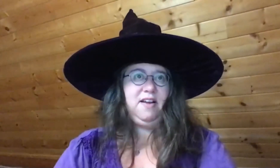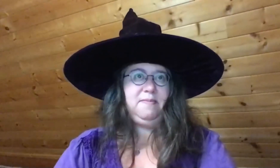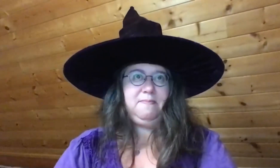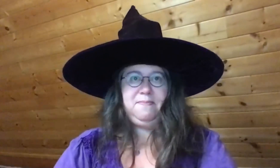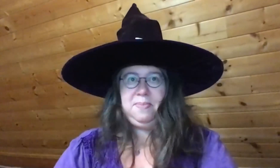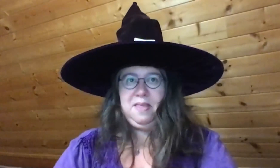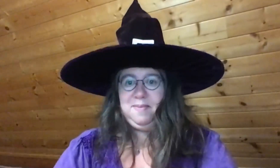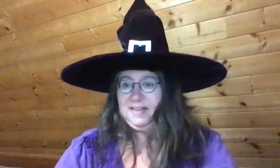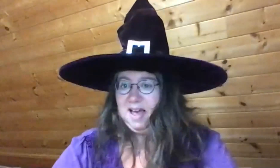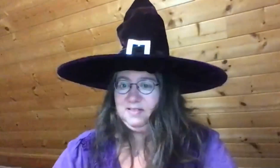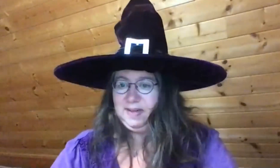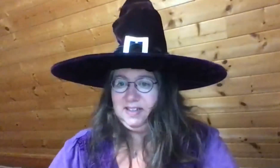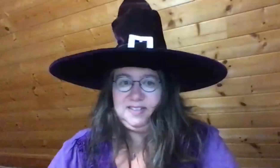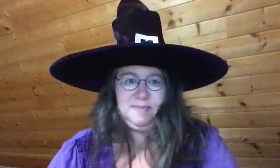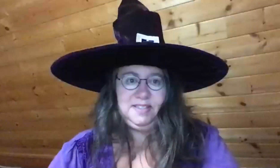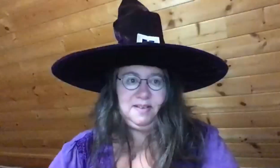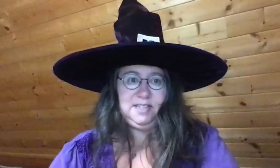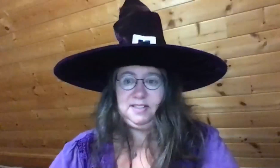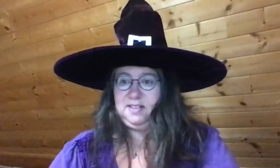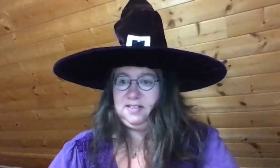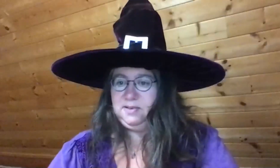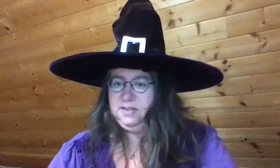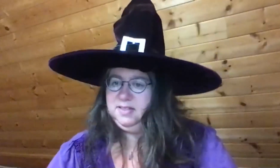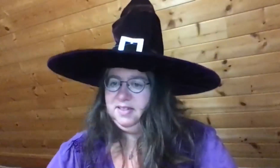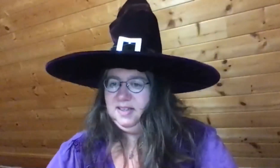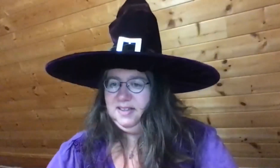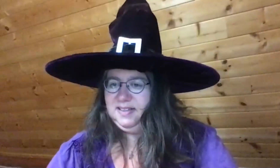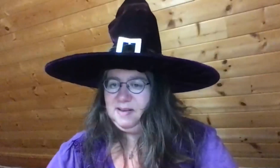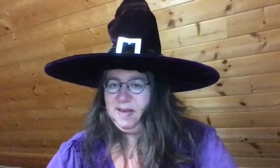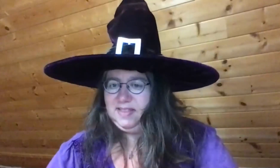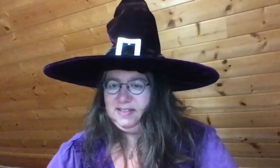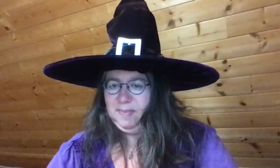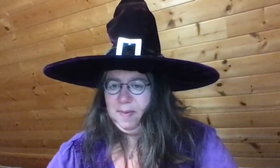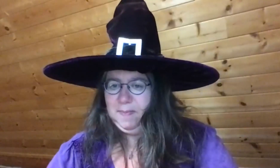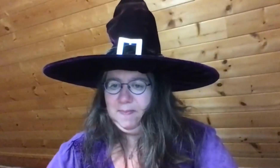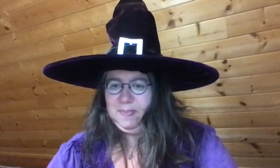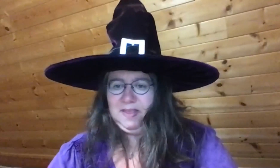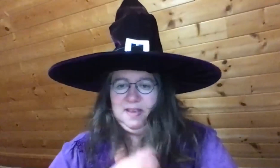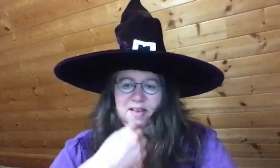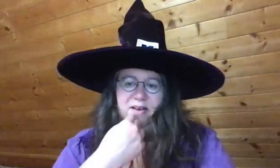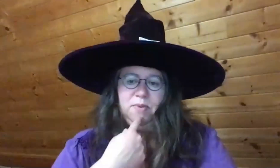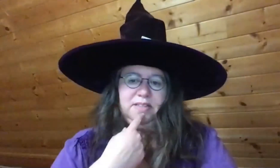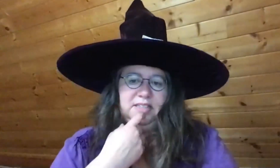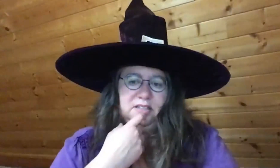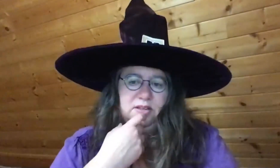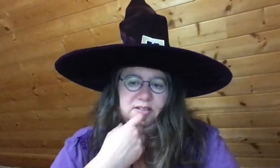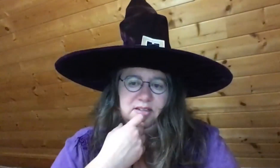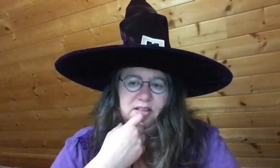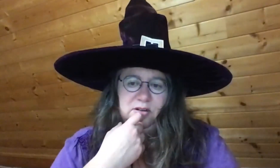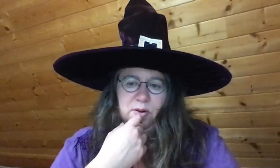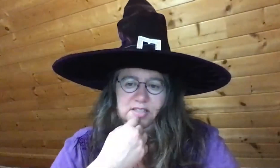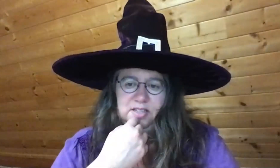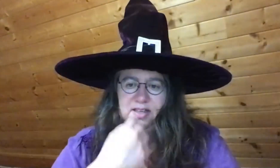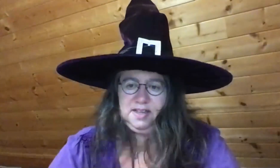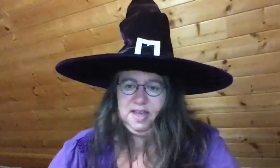This is great. But yeah, I've spent tons of time in cemeteries also. I didn't think about this, but well, let's see. So there is